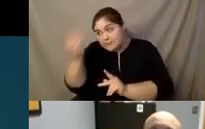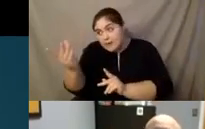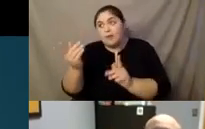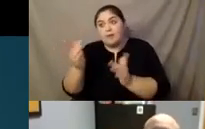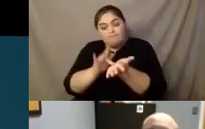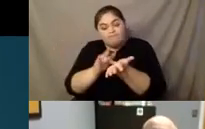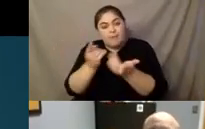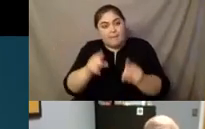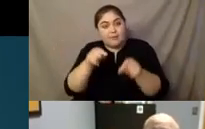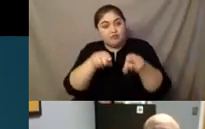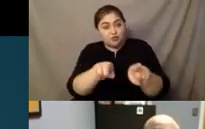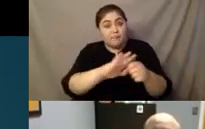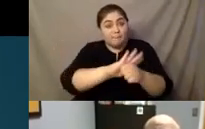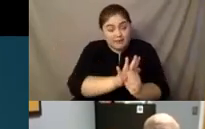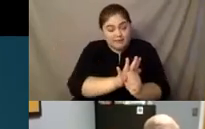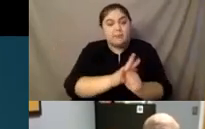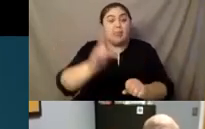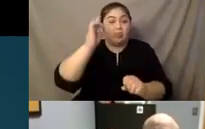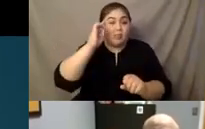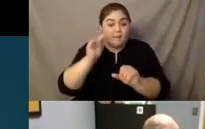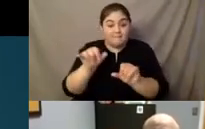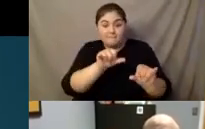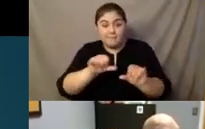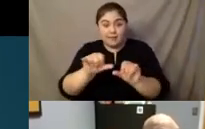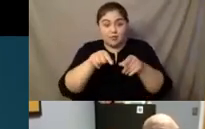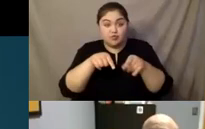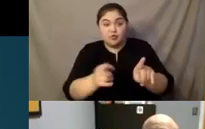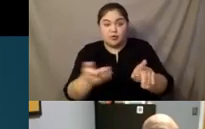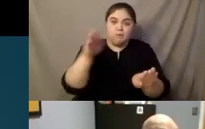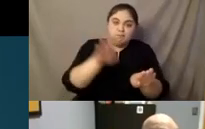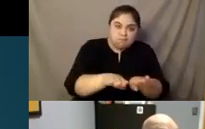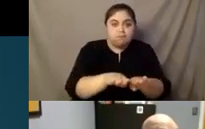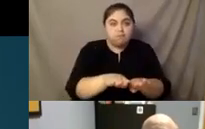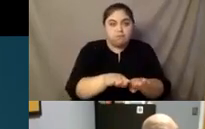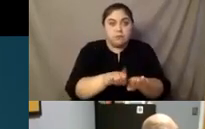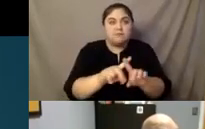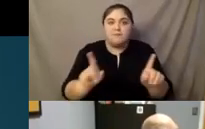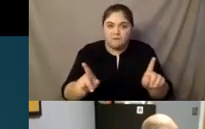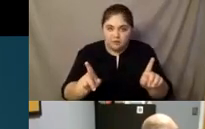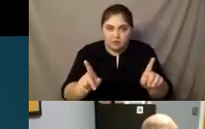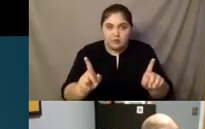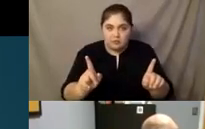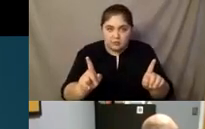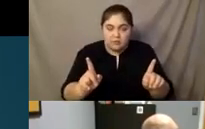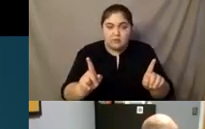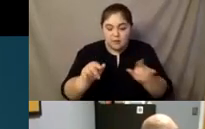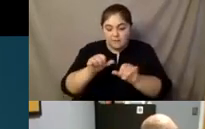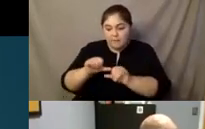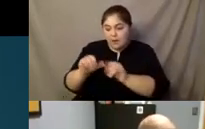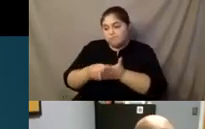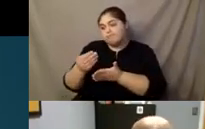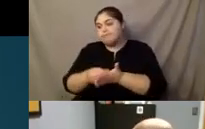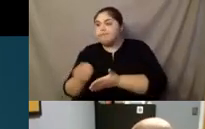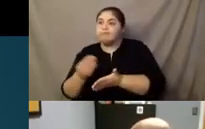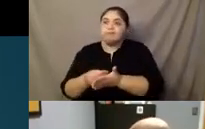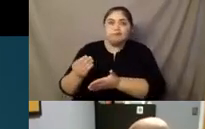period, is that the patterns during shutdown are going to be very different. So the pattern of spending, just by virtue of the